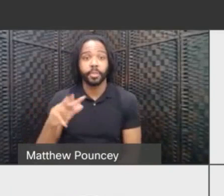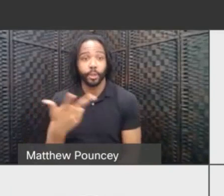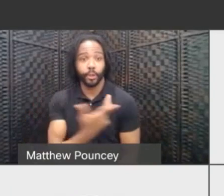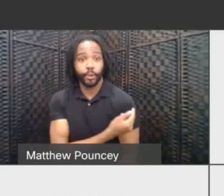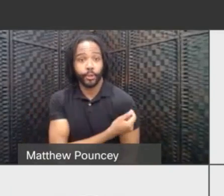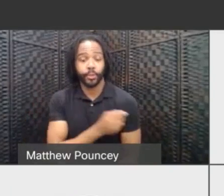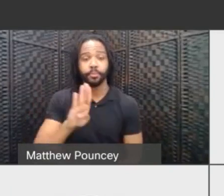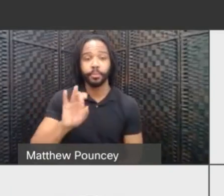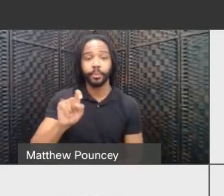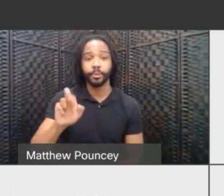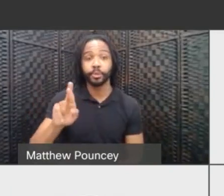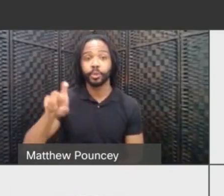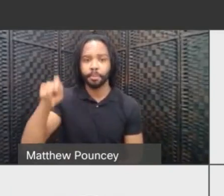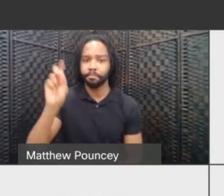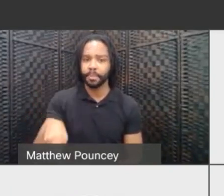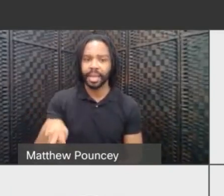I know that